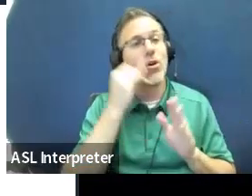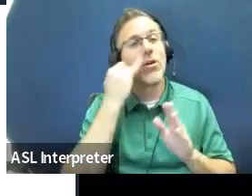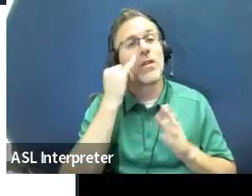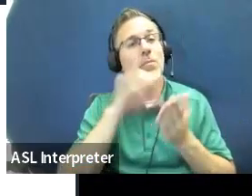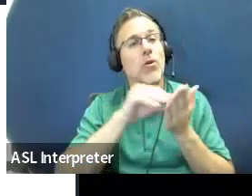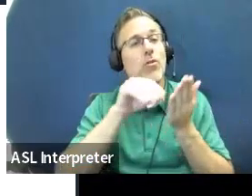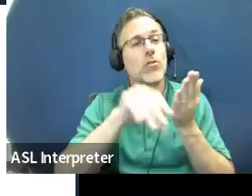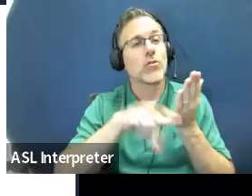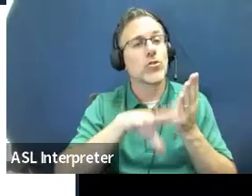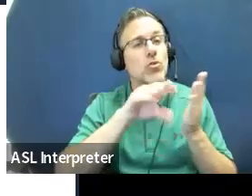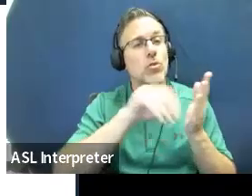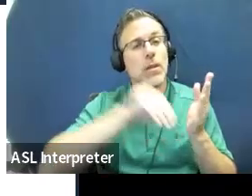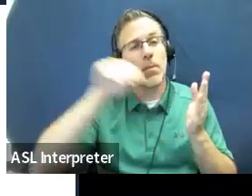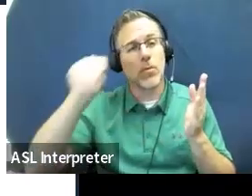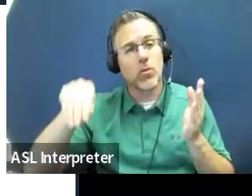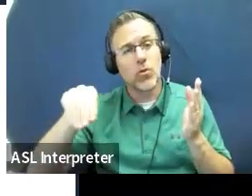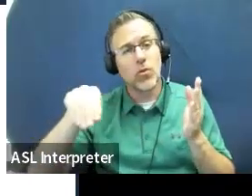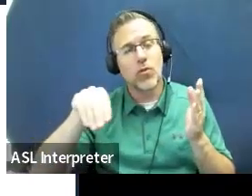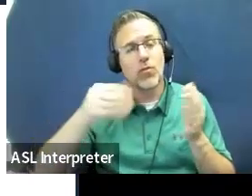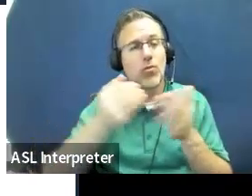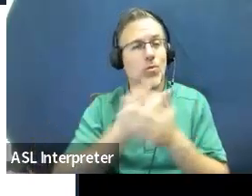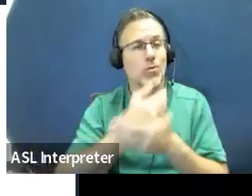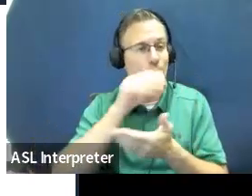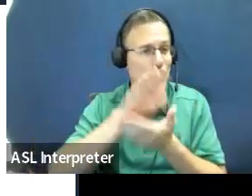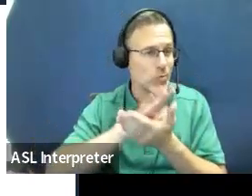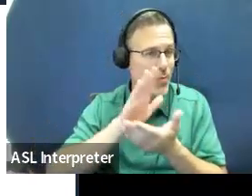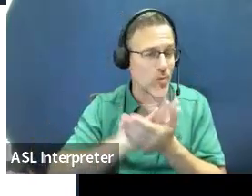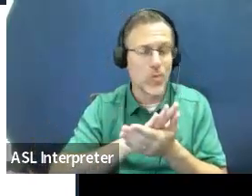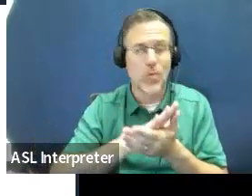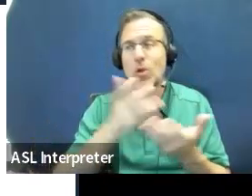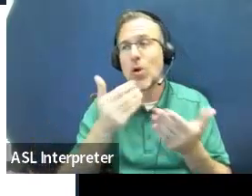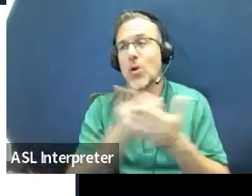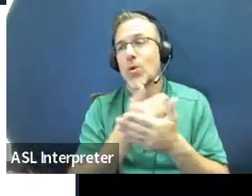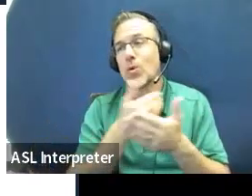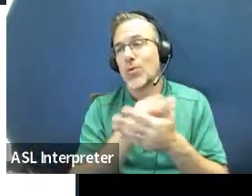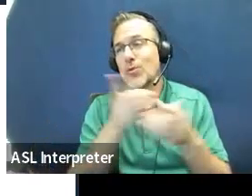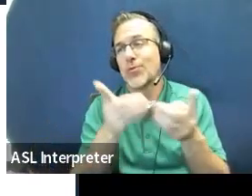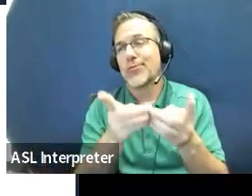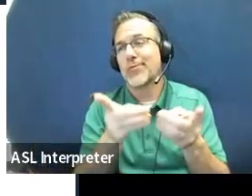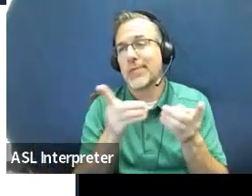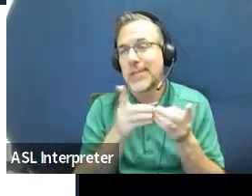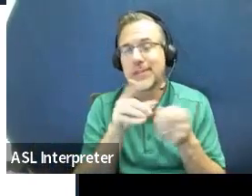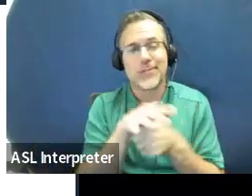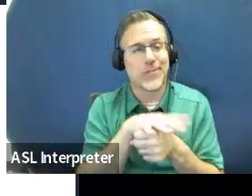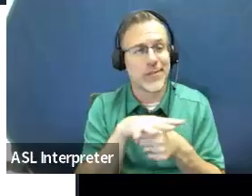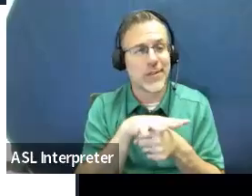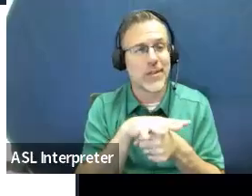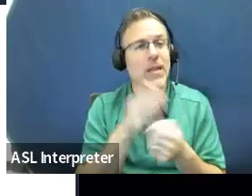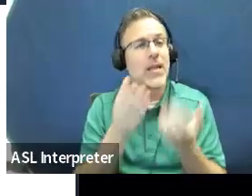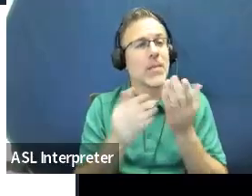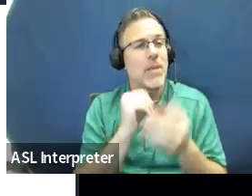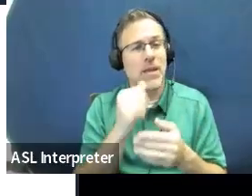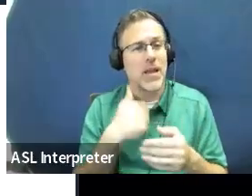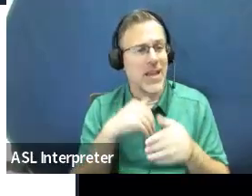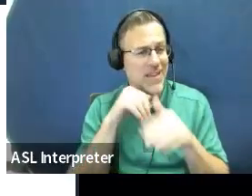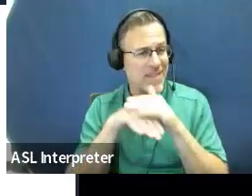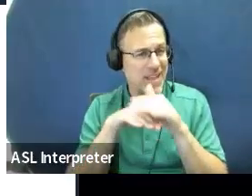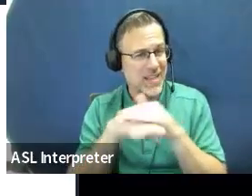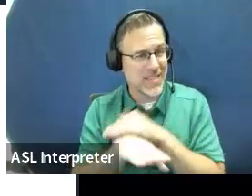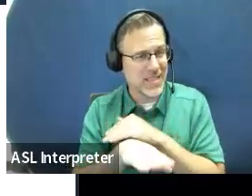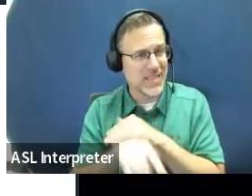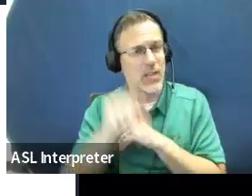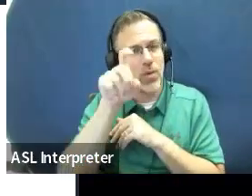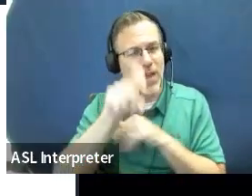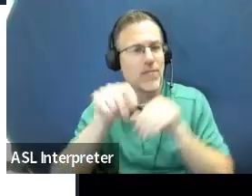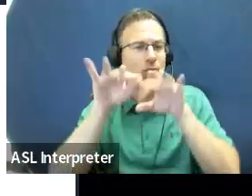from school to school or district to district or whatever, then they may not have access to that, and then it would need to be